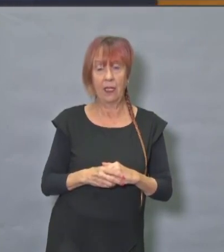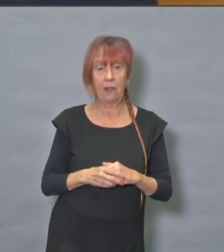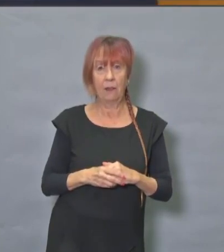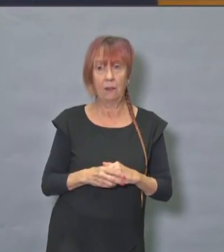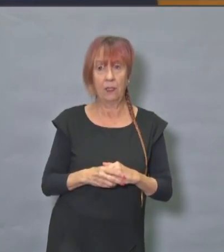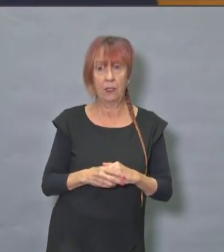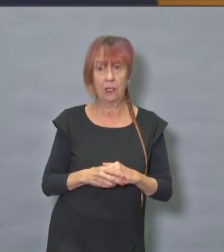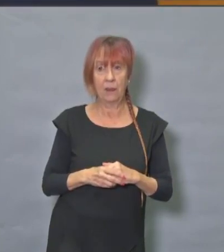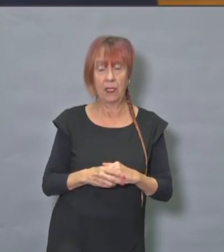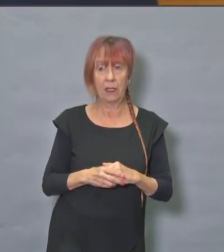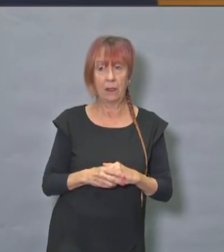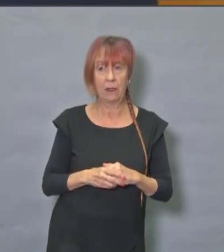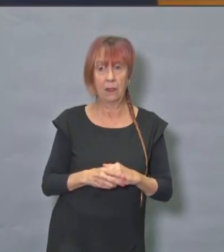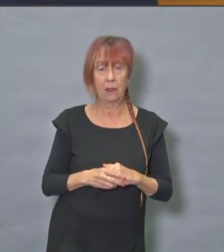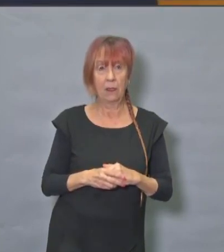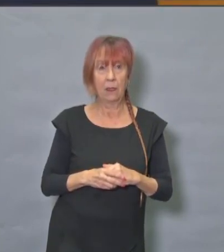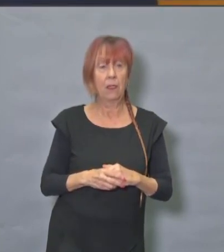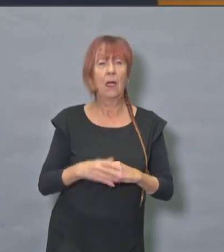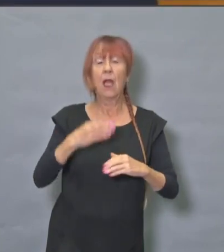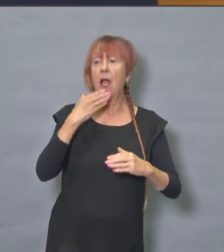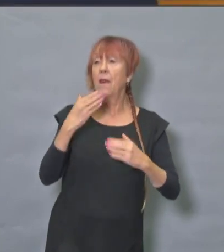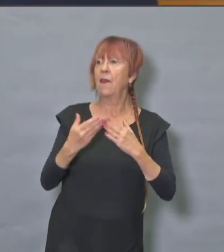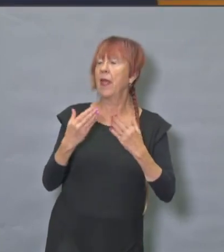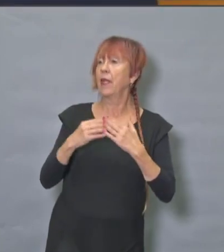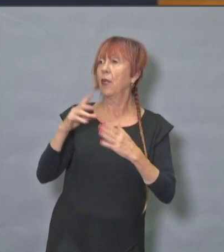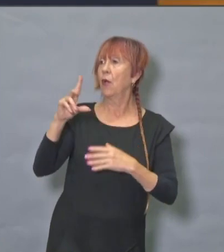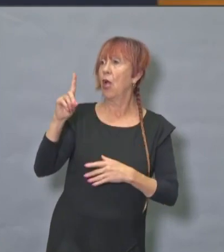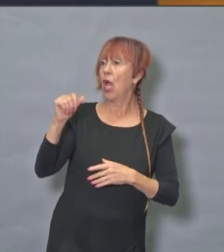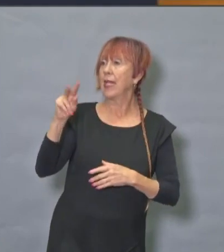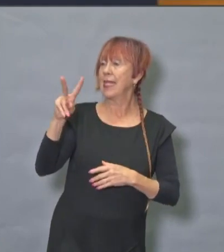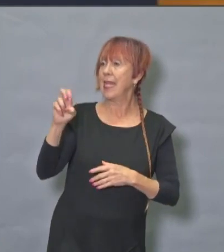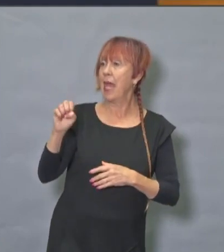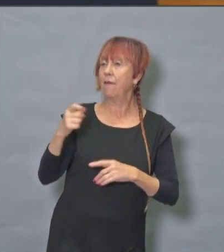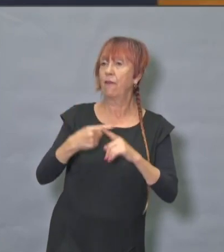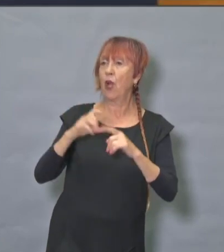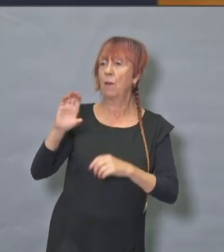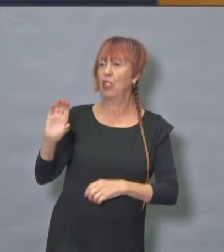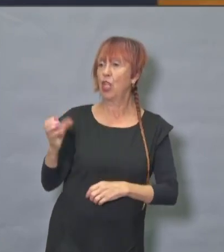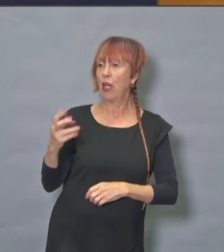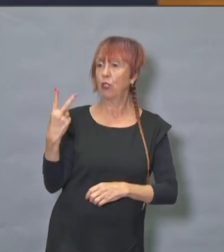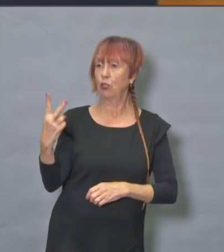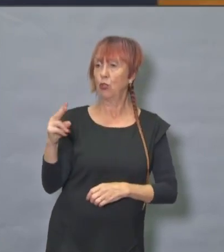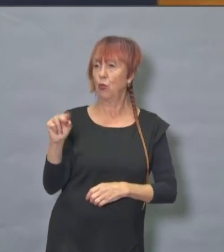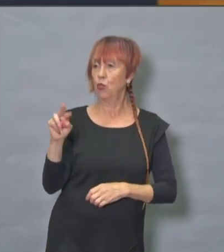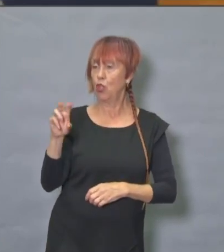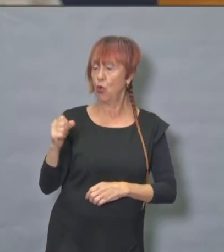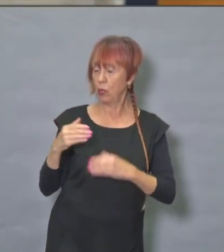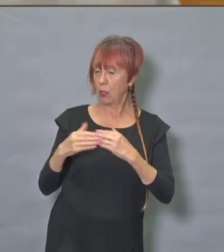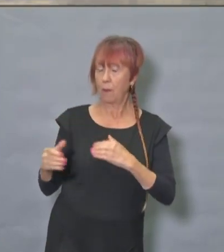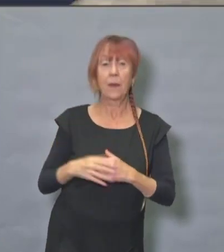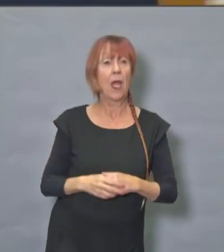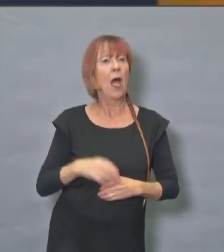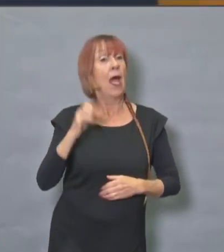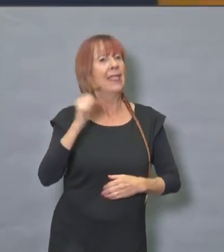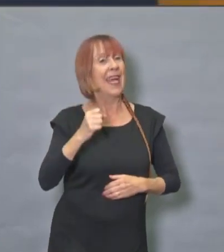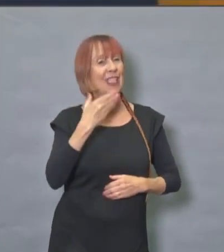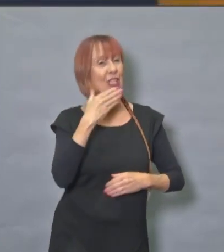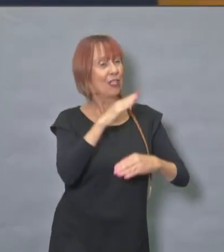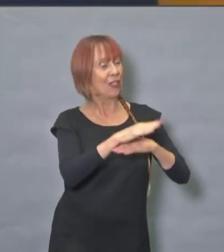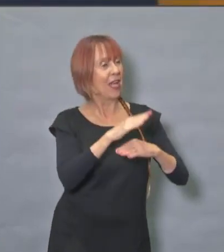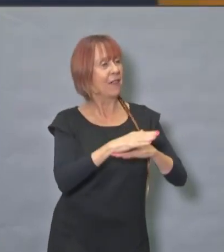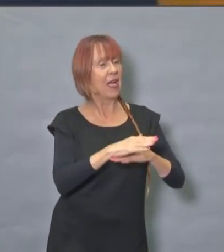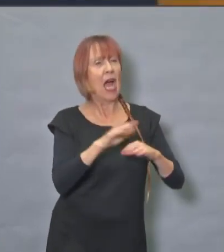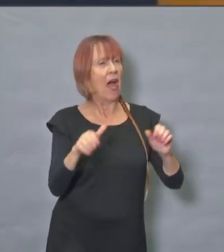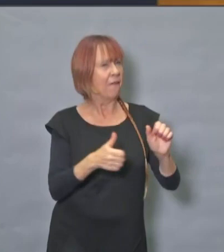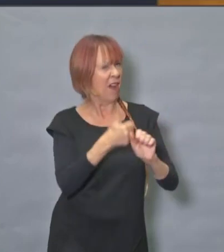Thank you. Our next question is going to come from the line of Dave Lopez with Channel 2 News. Please go ahead. Yes, good afternoon. Follow